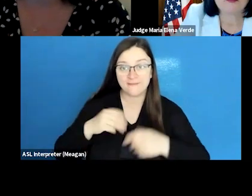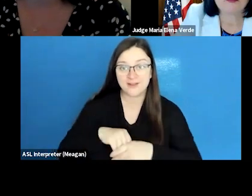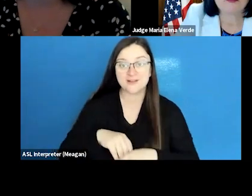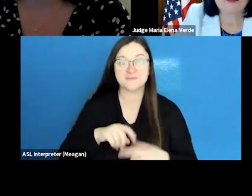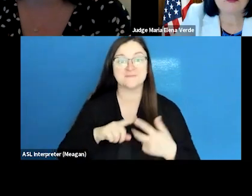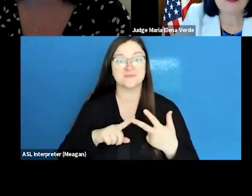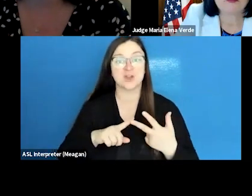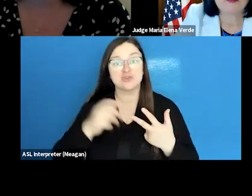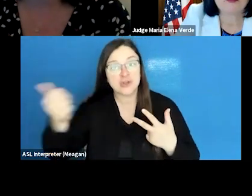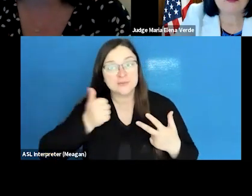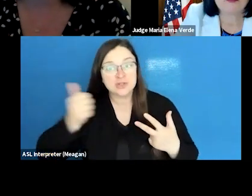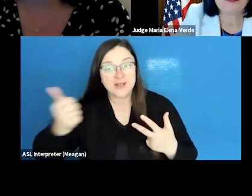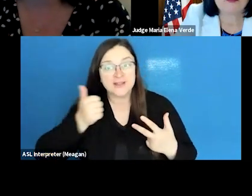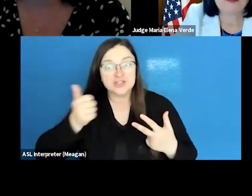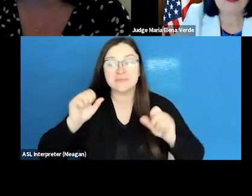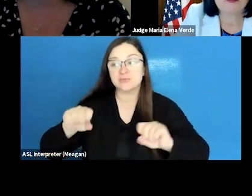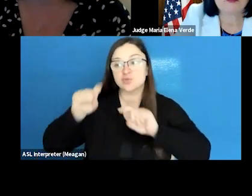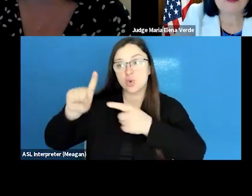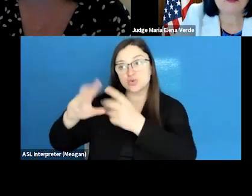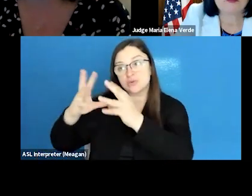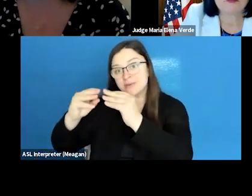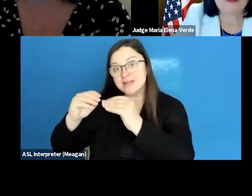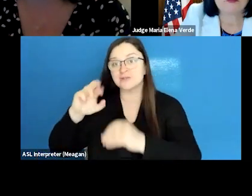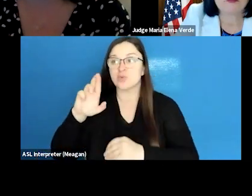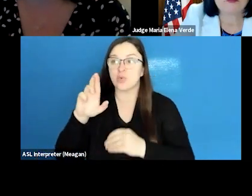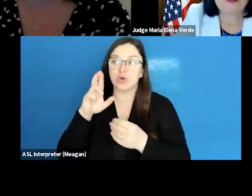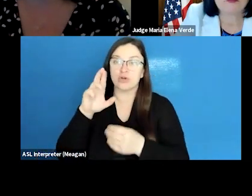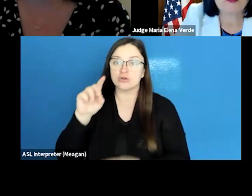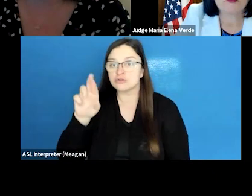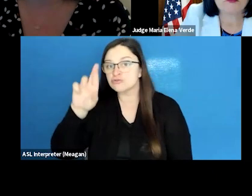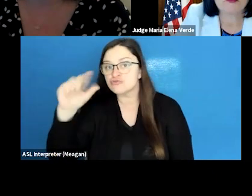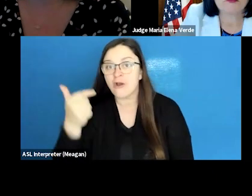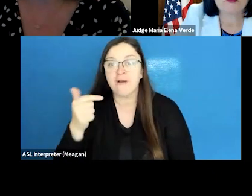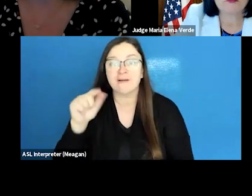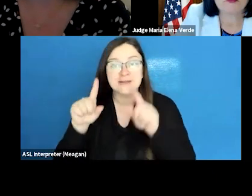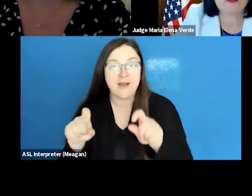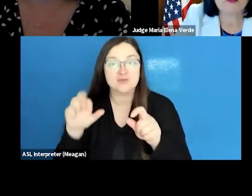have transportation to make it to their meetings or their drug tests or their treatment?